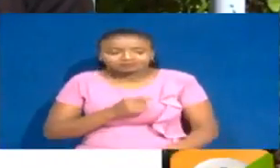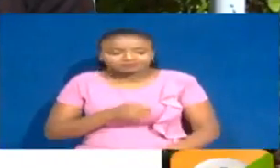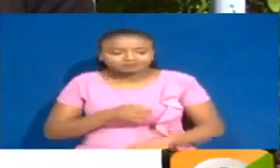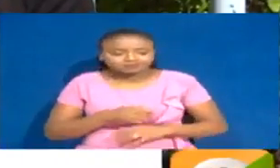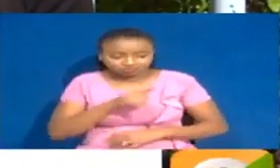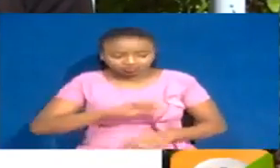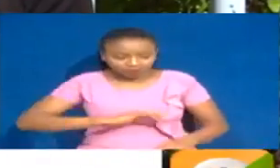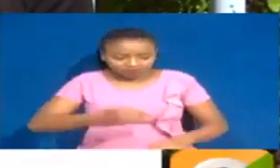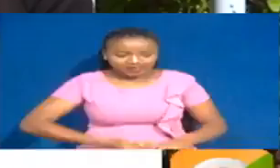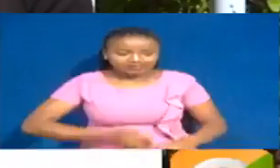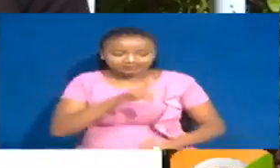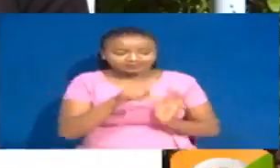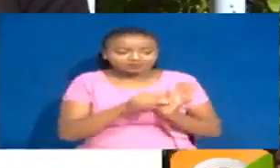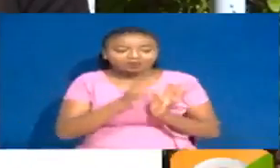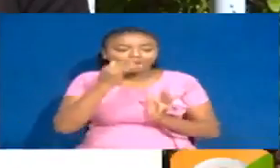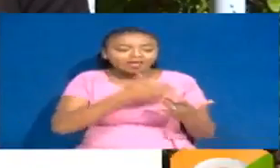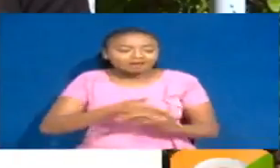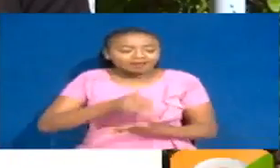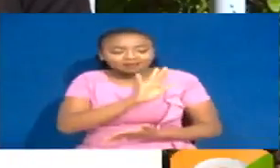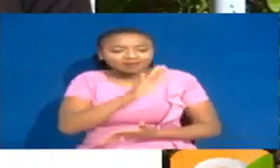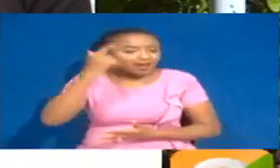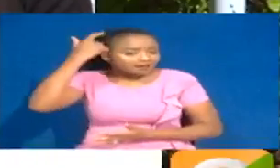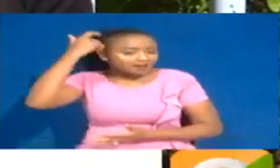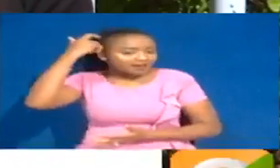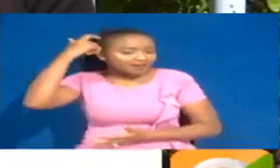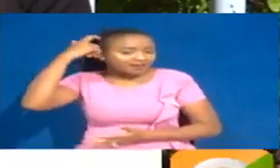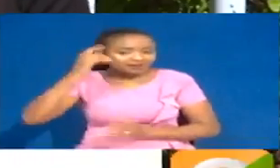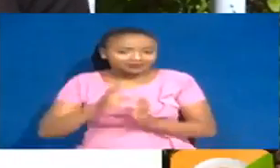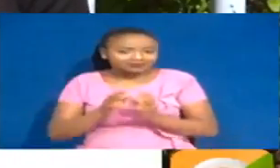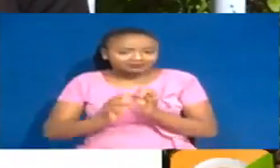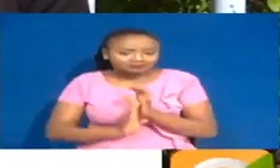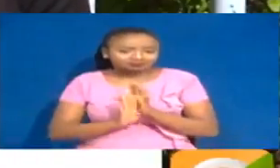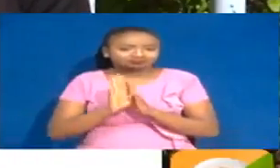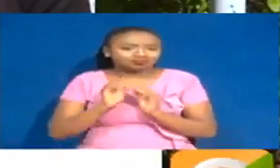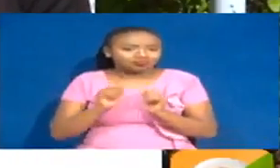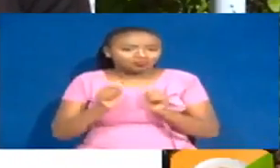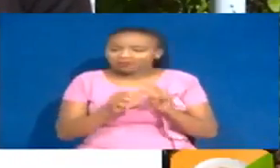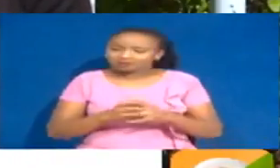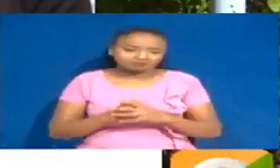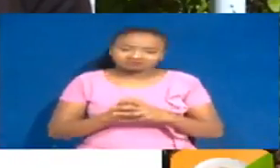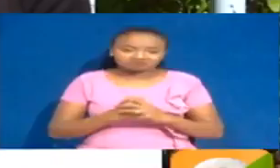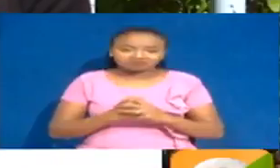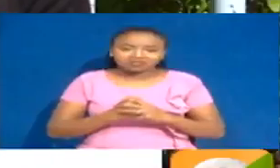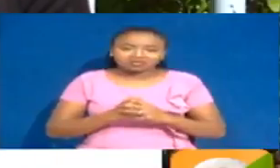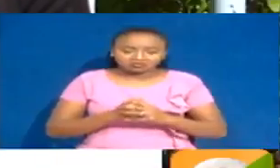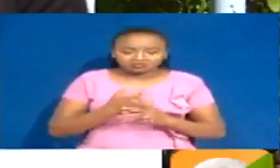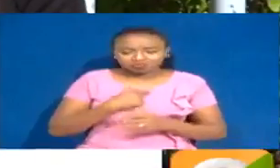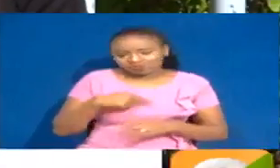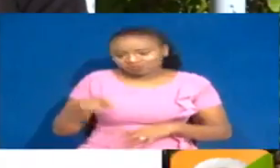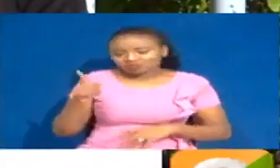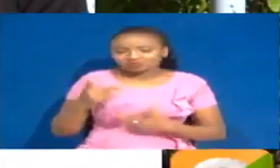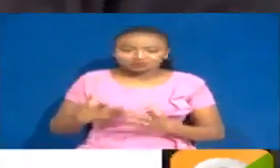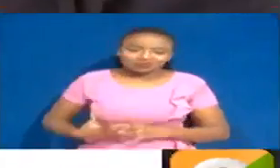but the brain of the baby could not develop properly. So I was told to go to at least to have the pregnancy